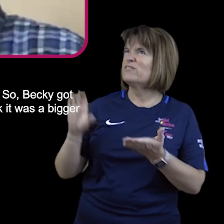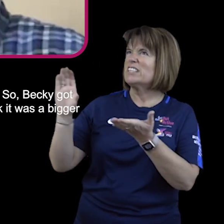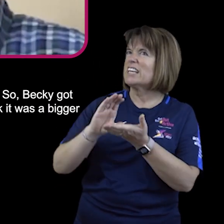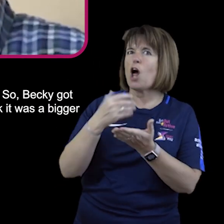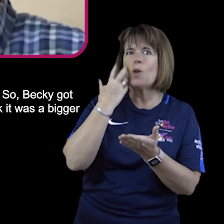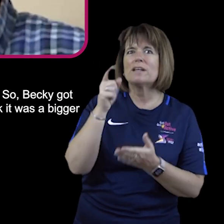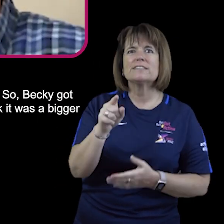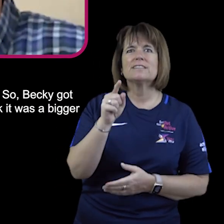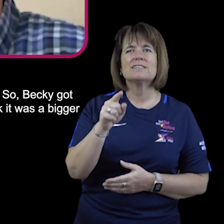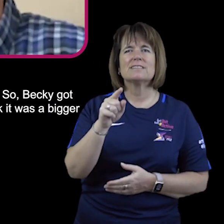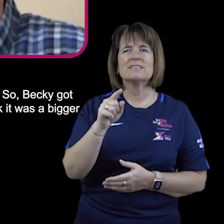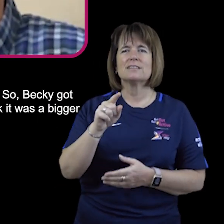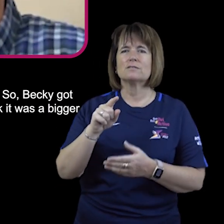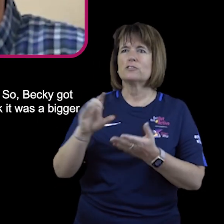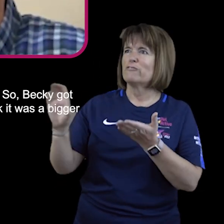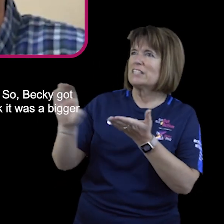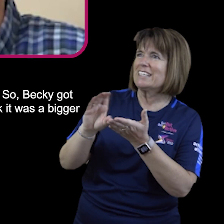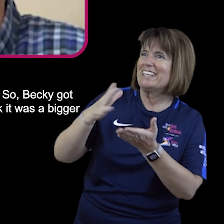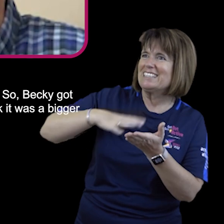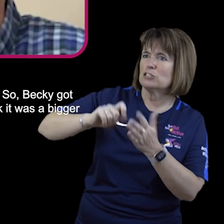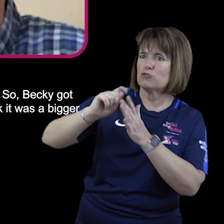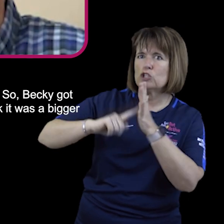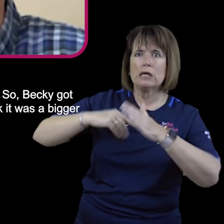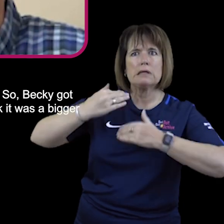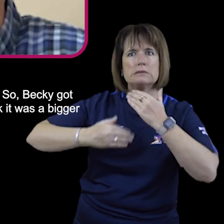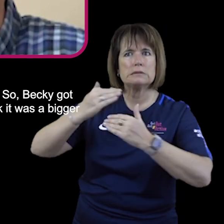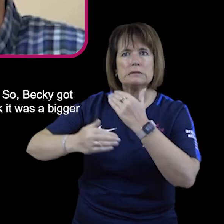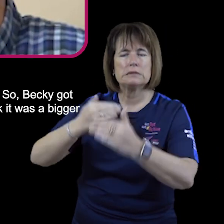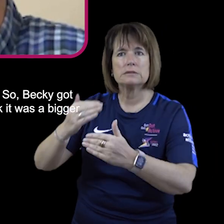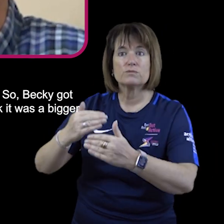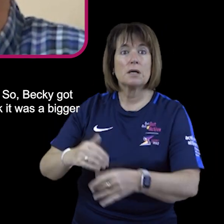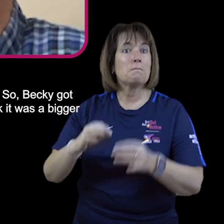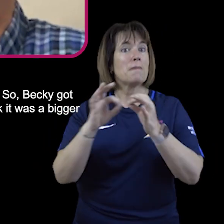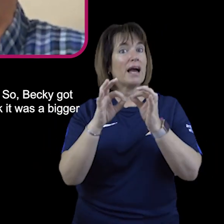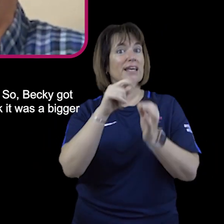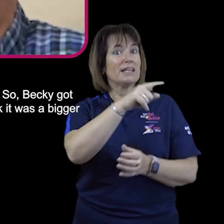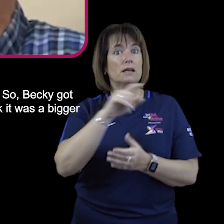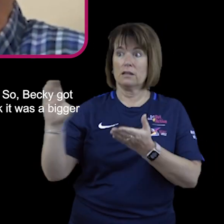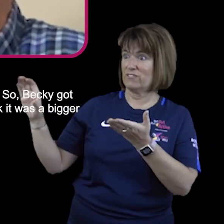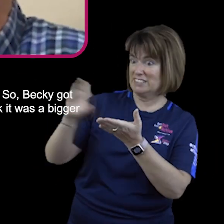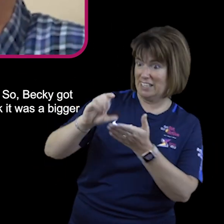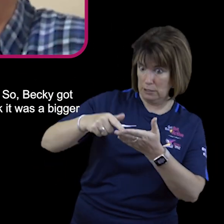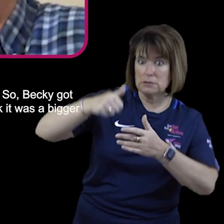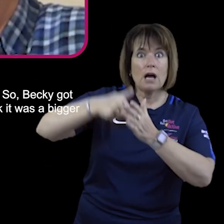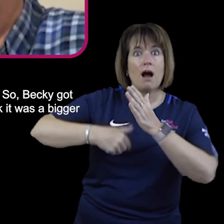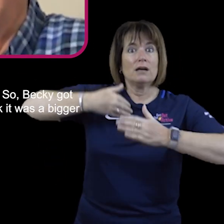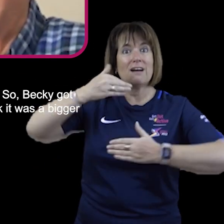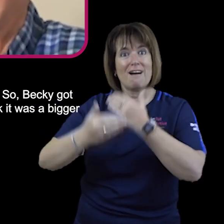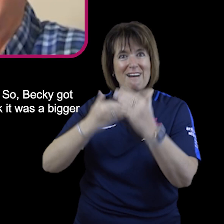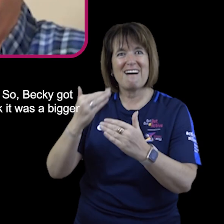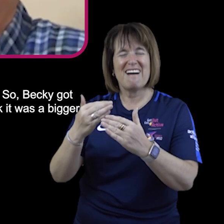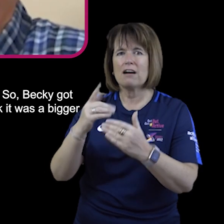Well, it's always the funding, isn't it? It's always the funding to get these things going. So Becky got some funding to start it